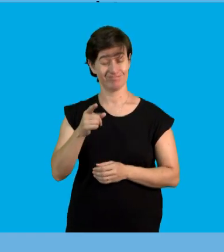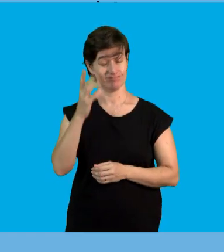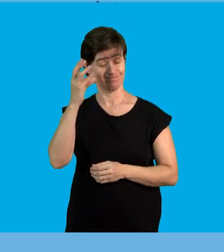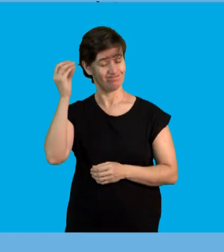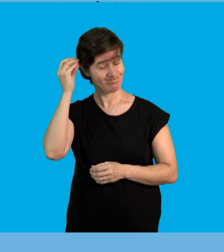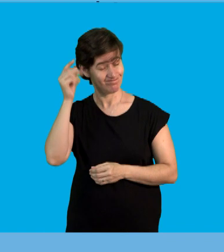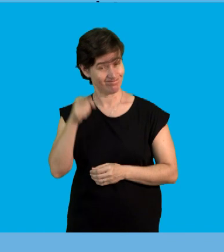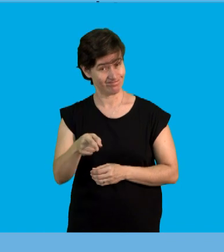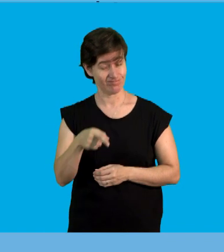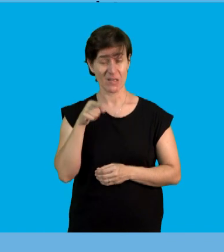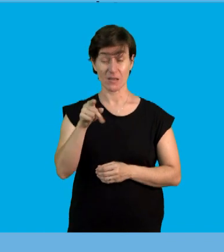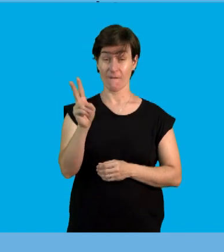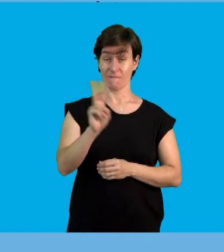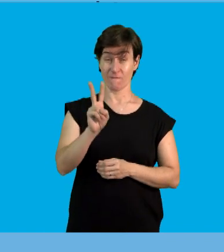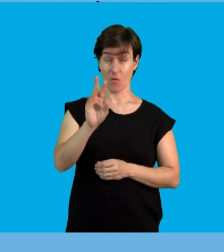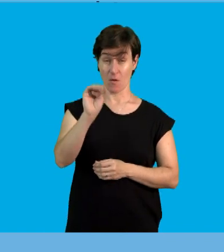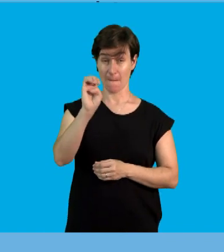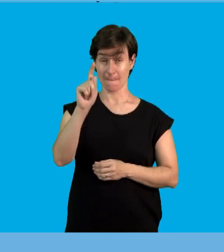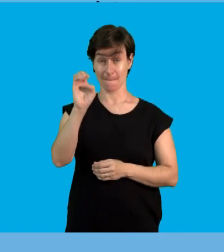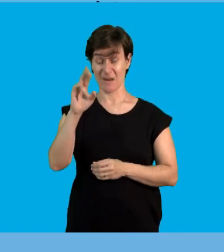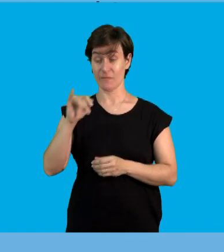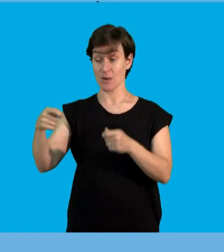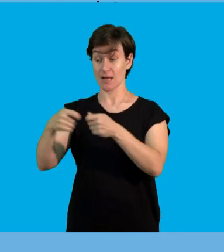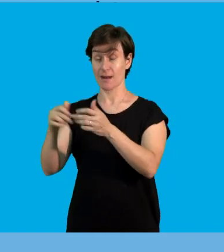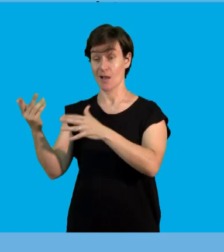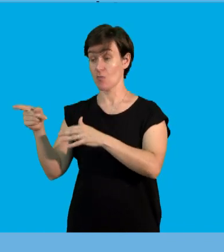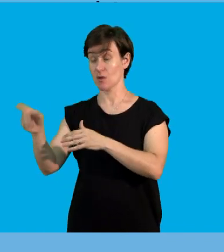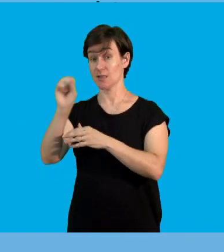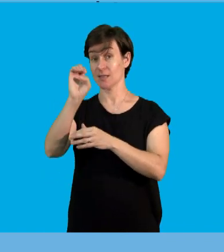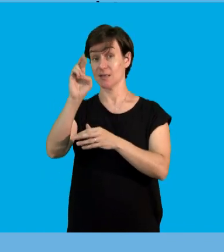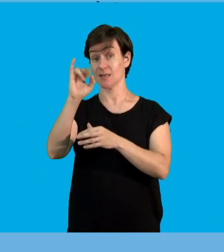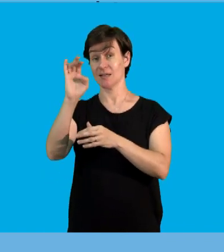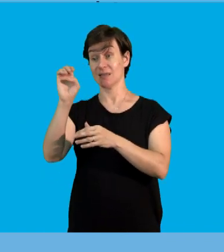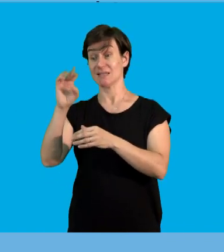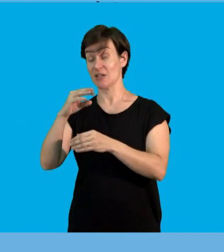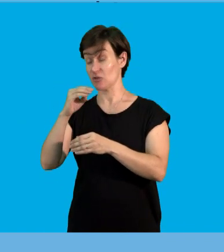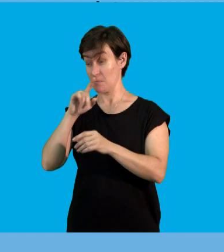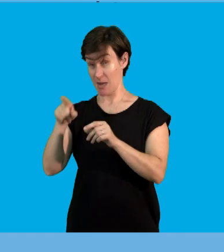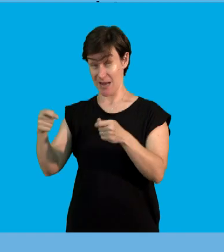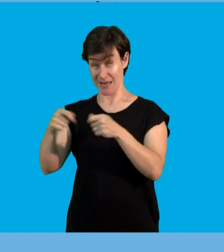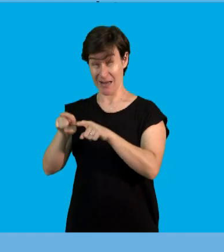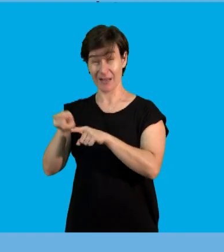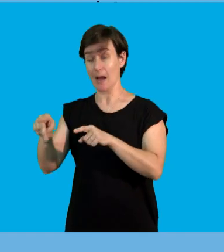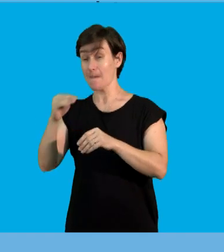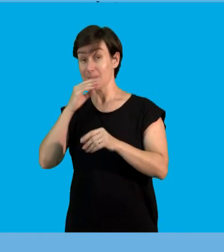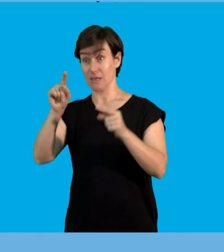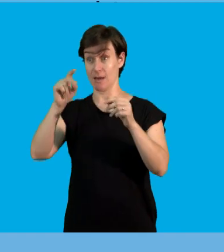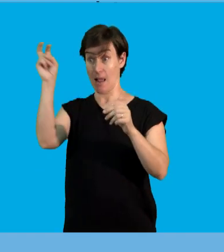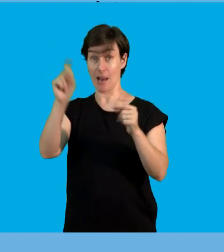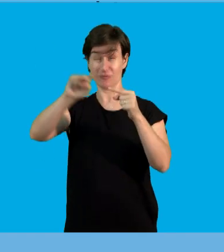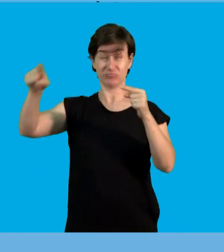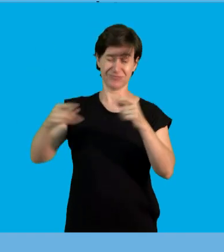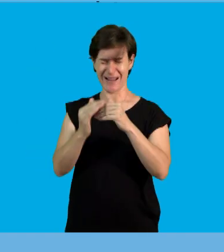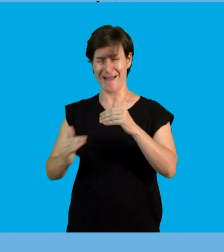resistance. So remember, if this voltmeter was to be connected in series, we'd actually be increasing the resistance